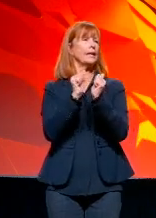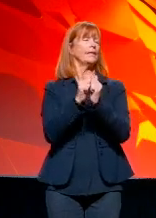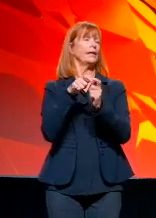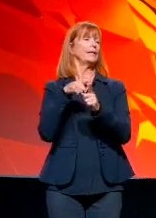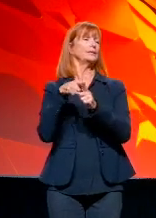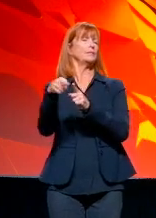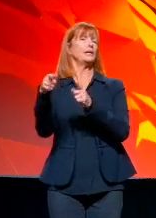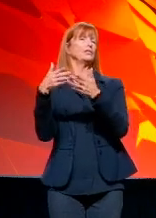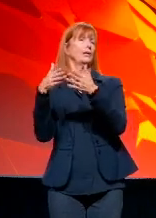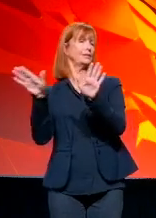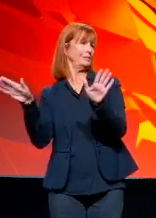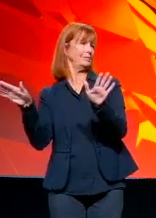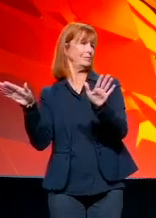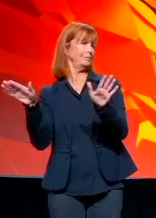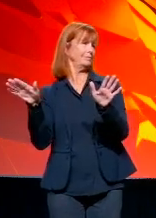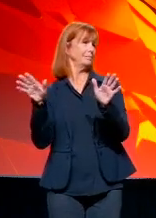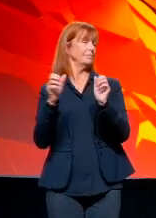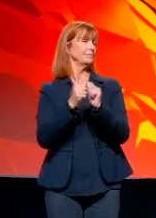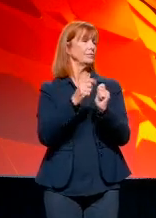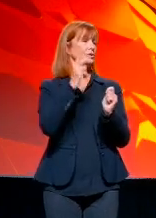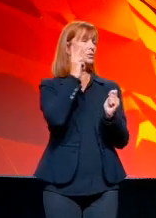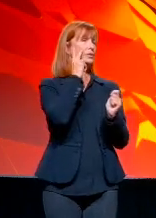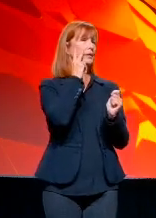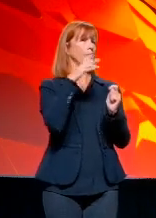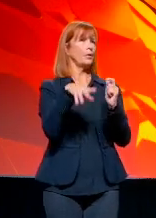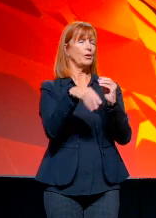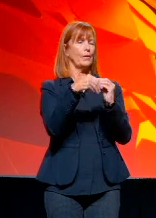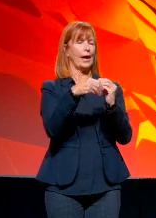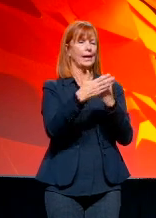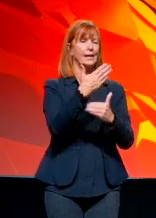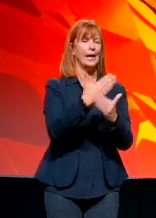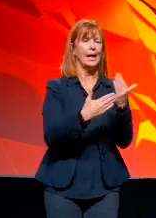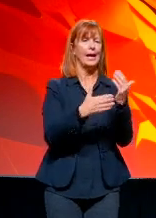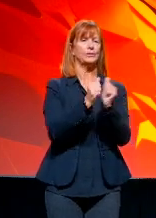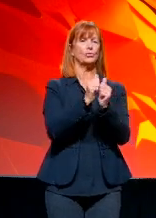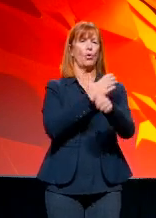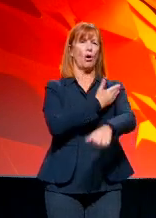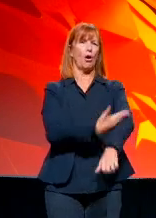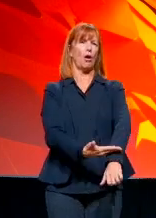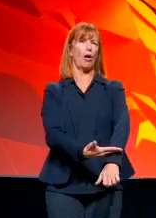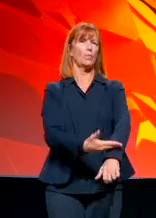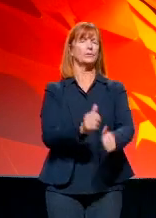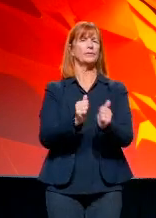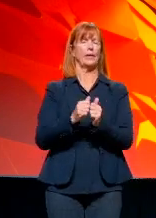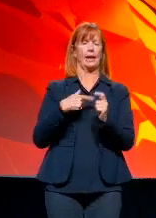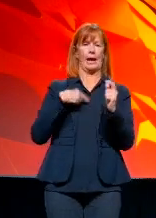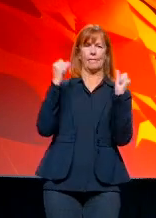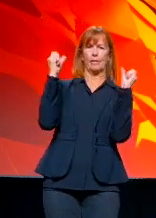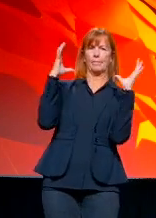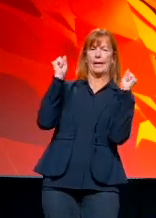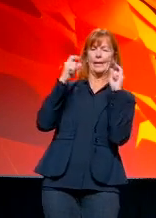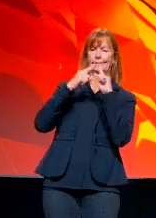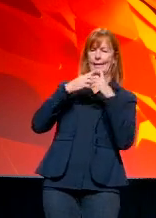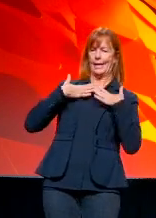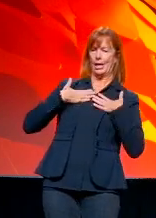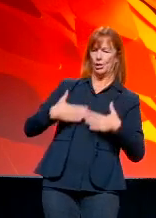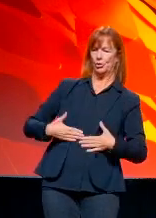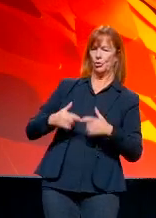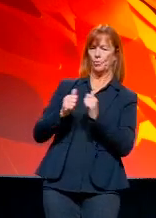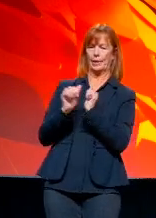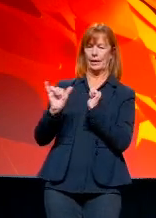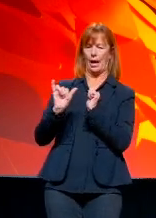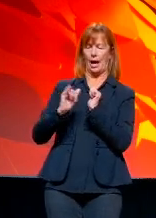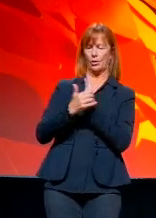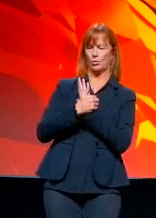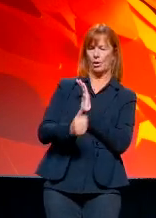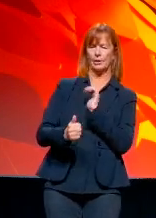hands or quadcopters, robot arms, they have shown amazing, sometimes even human-level performance in performing tasks